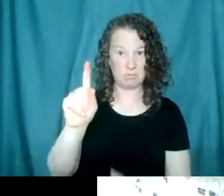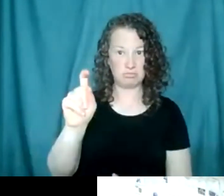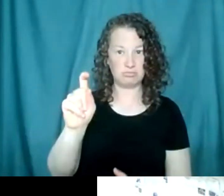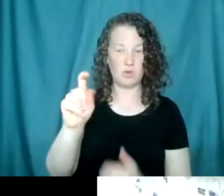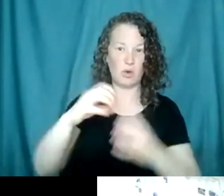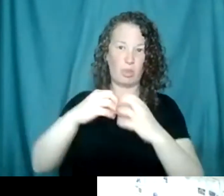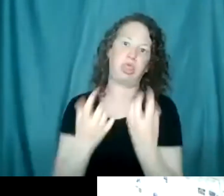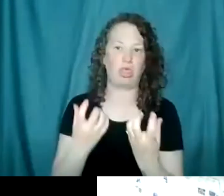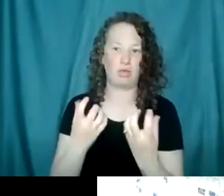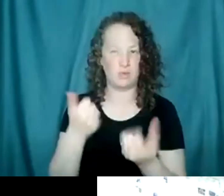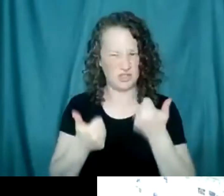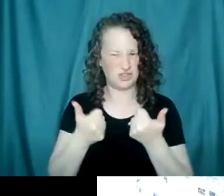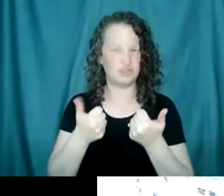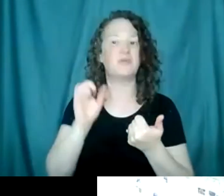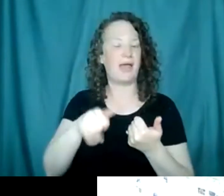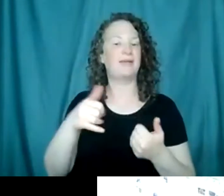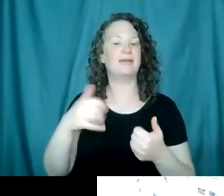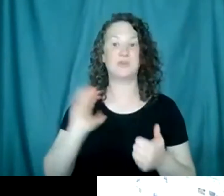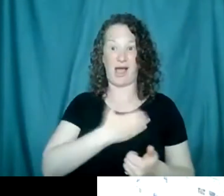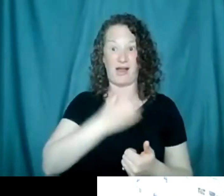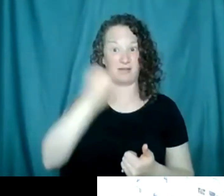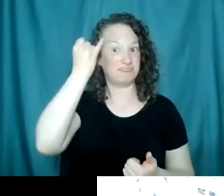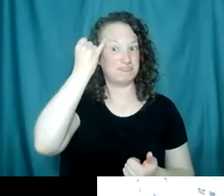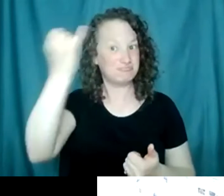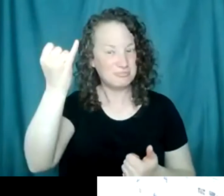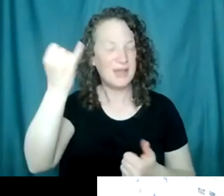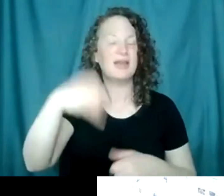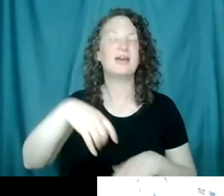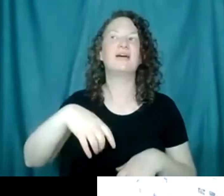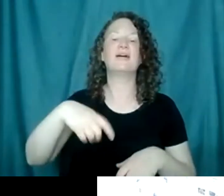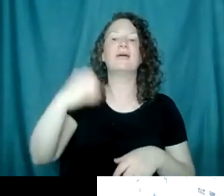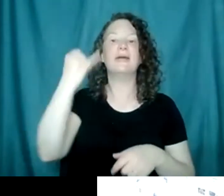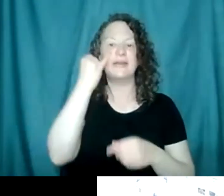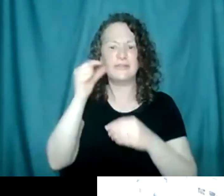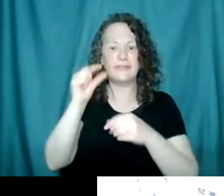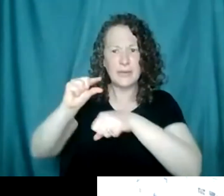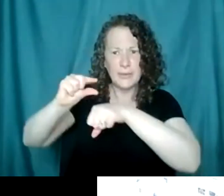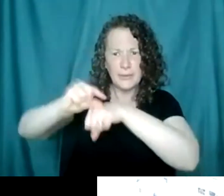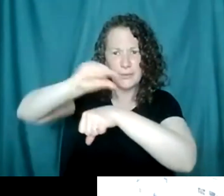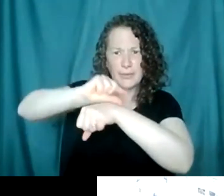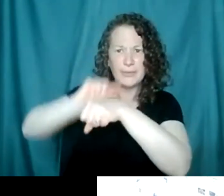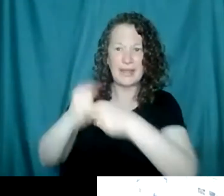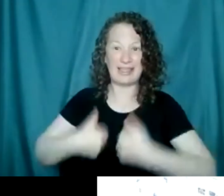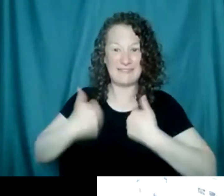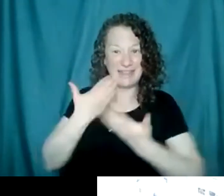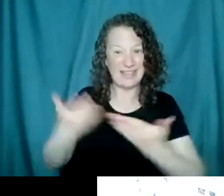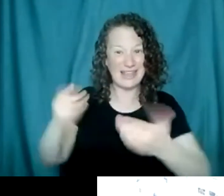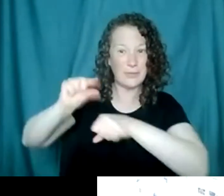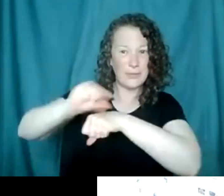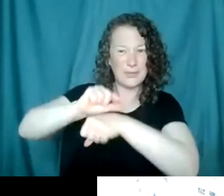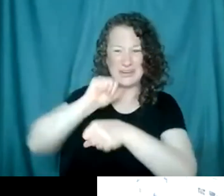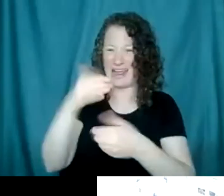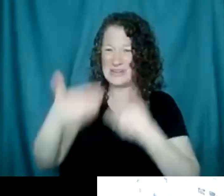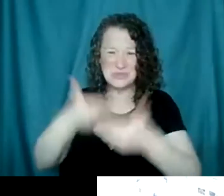And the hypothesis surrounding that is if your microorganisms aren't doing as well and they're not contributing as